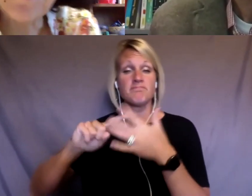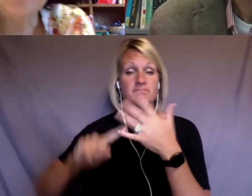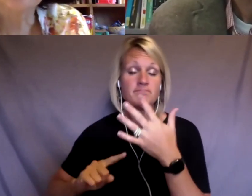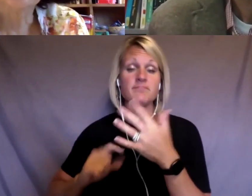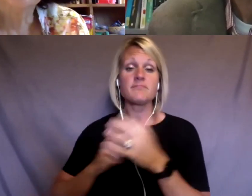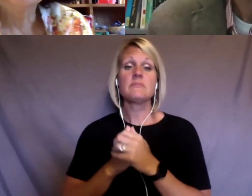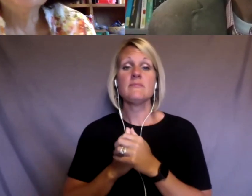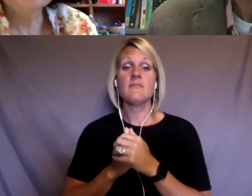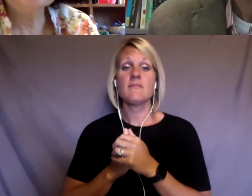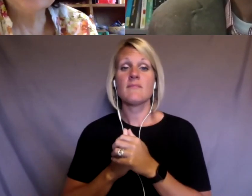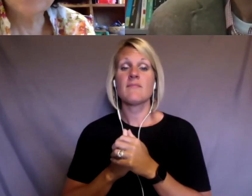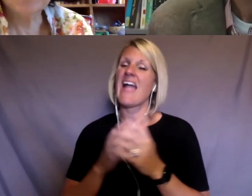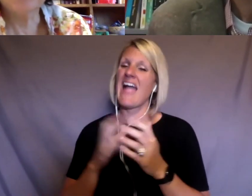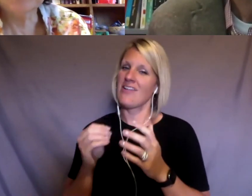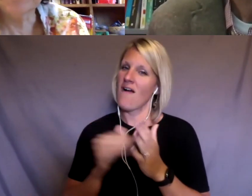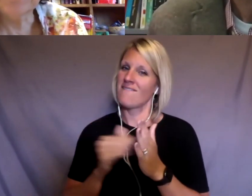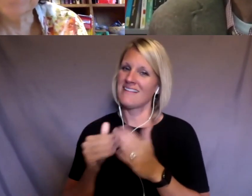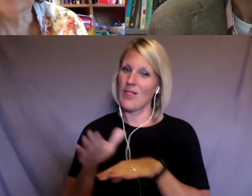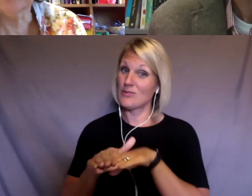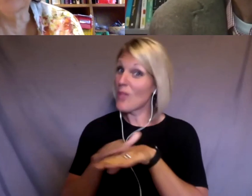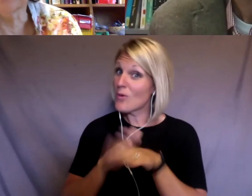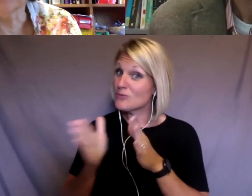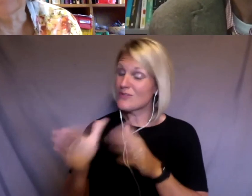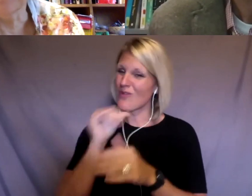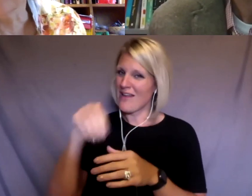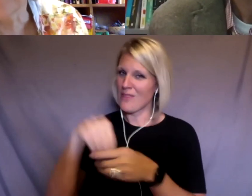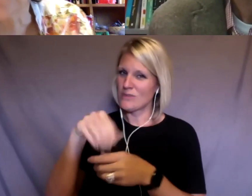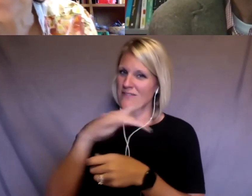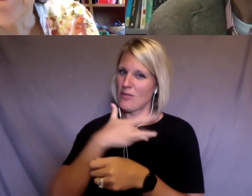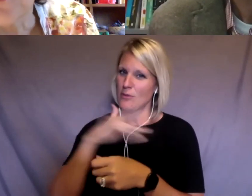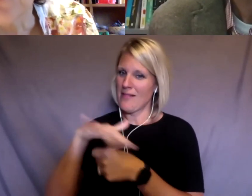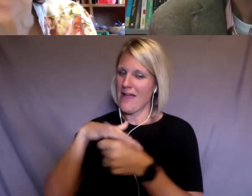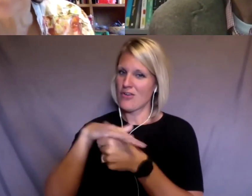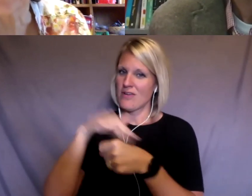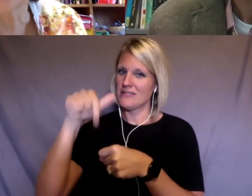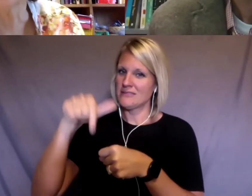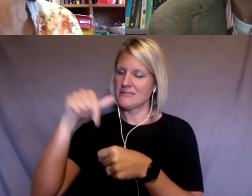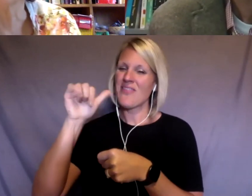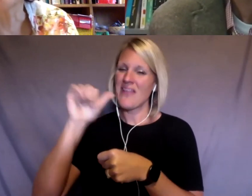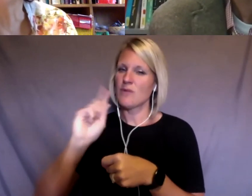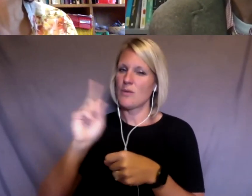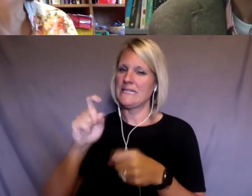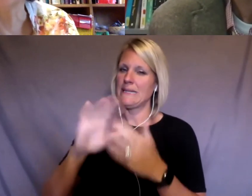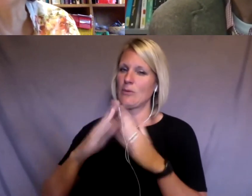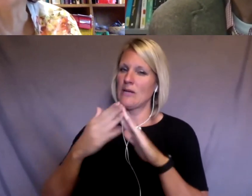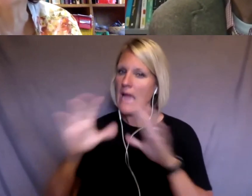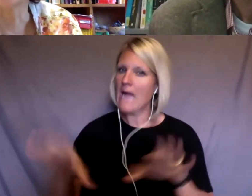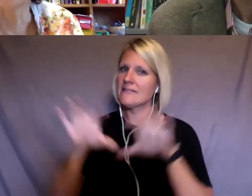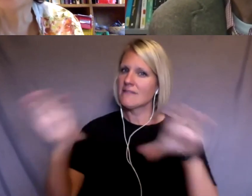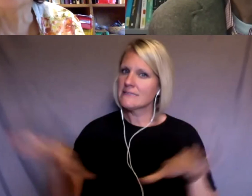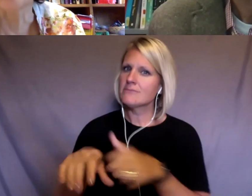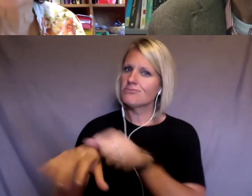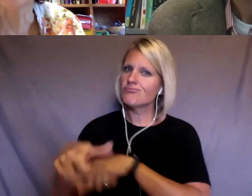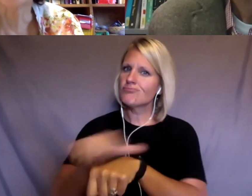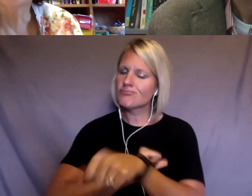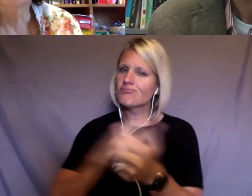these areas. And I think that that's where we need community activism to make city halls